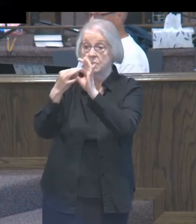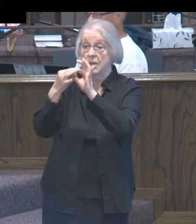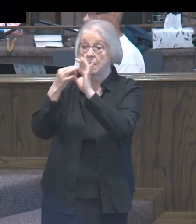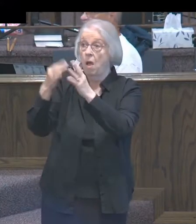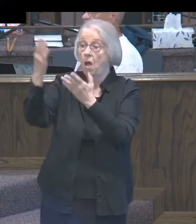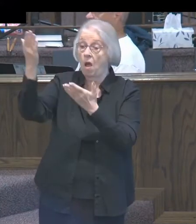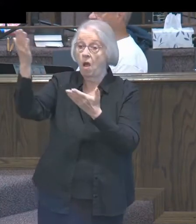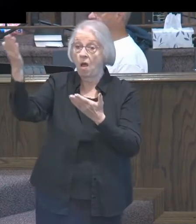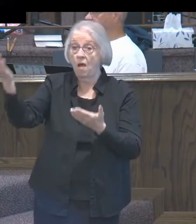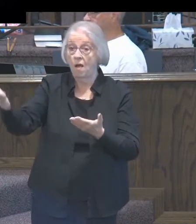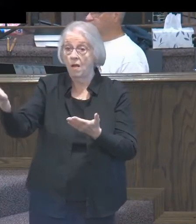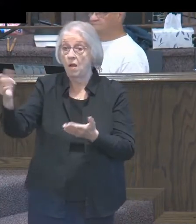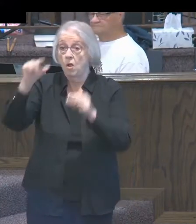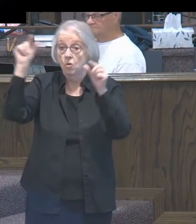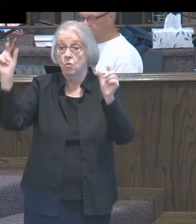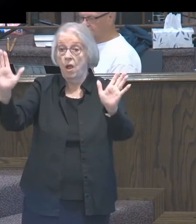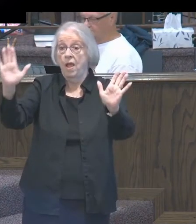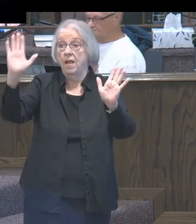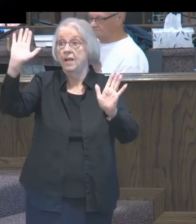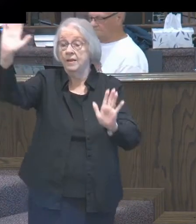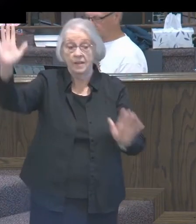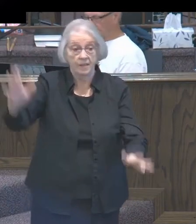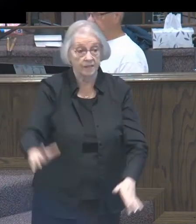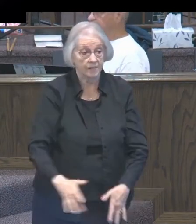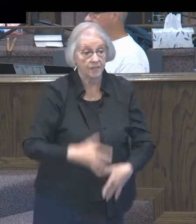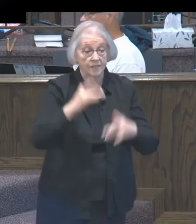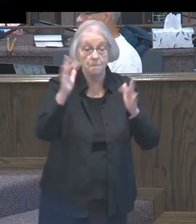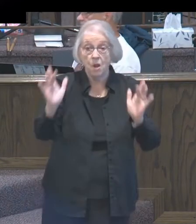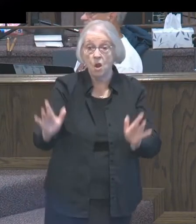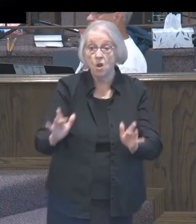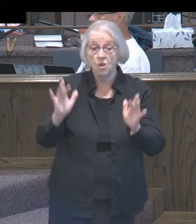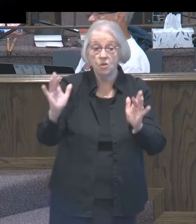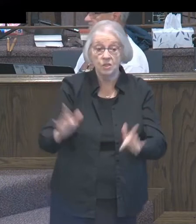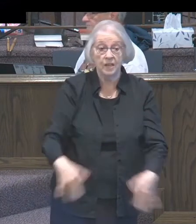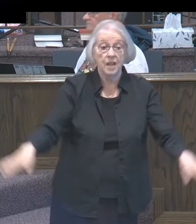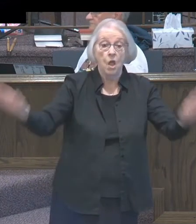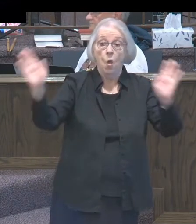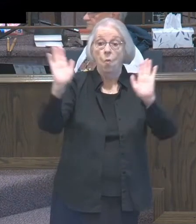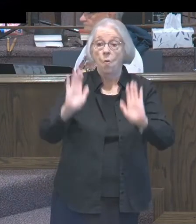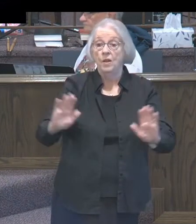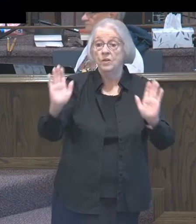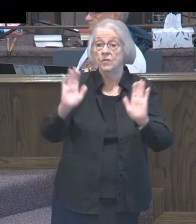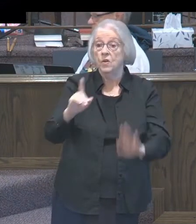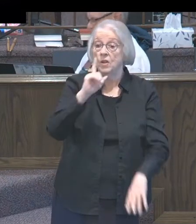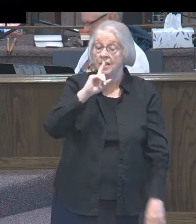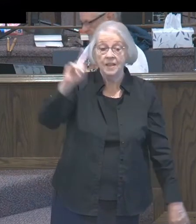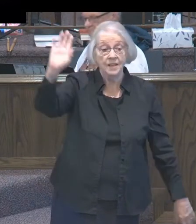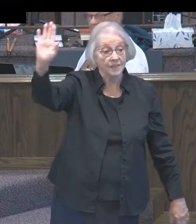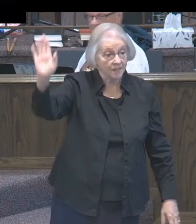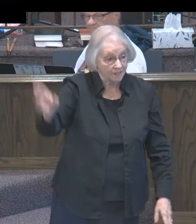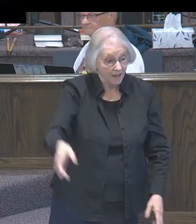praises belong. Great is His mercy, wonderful